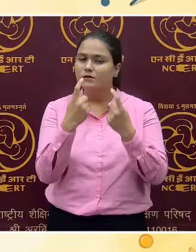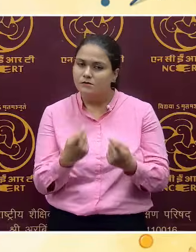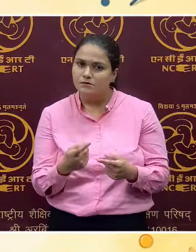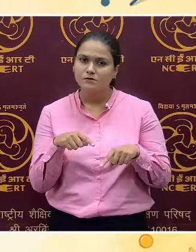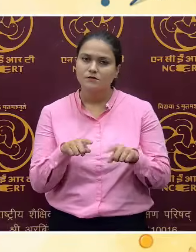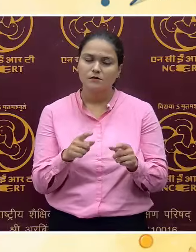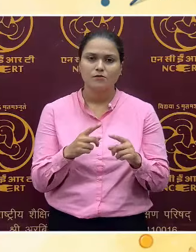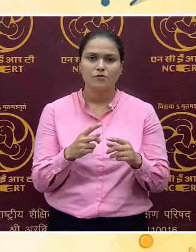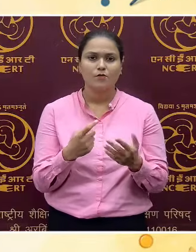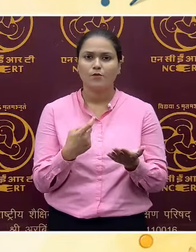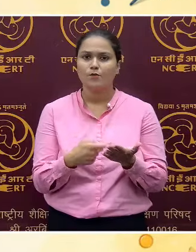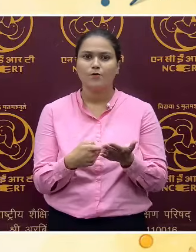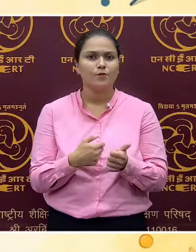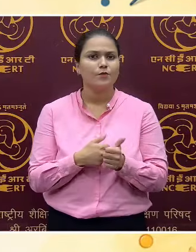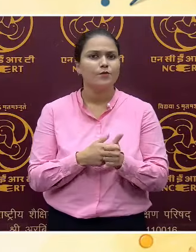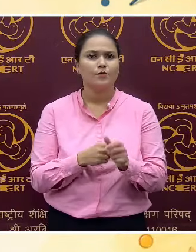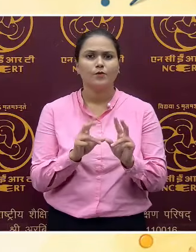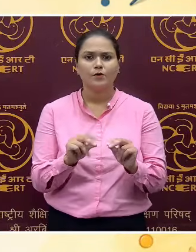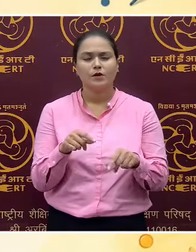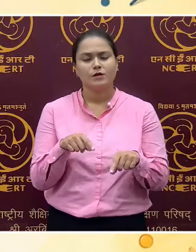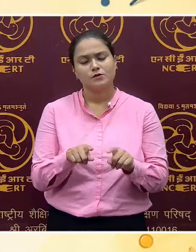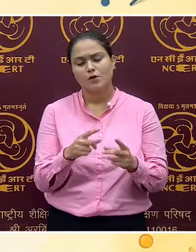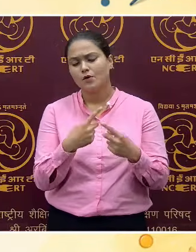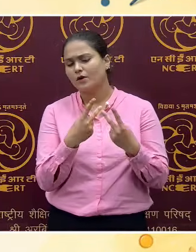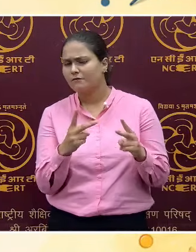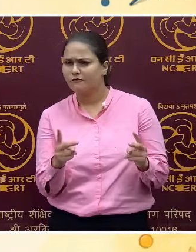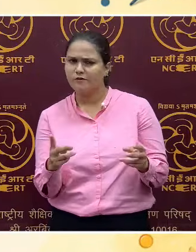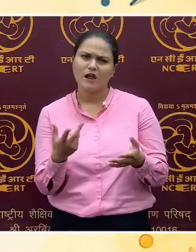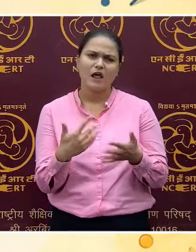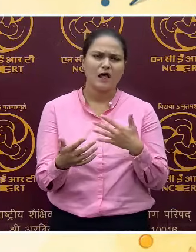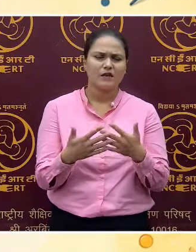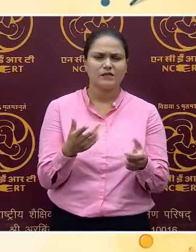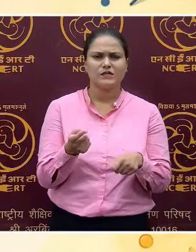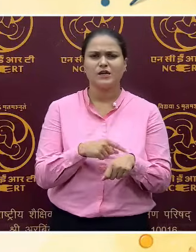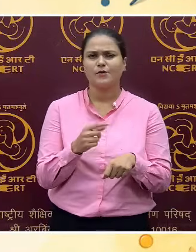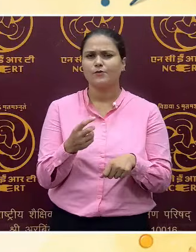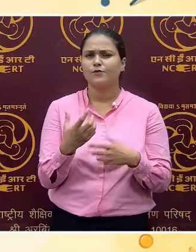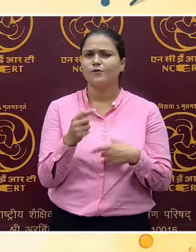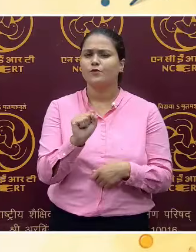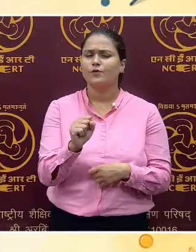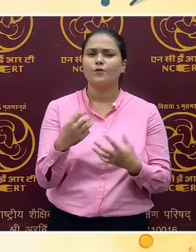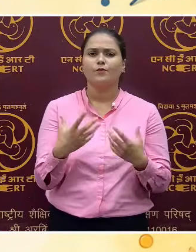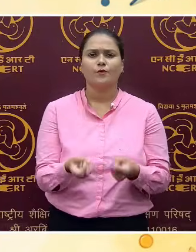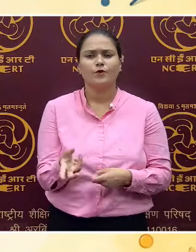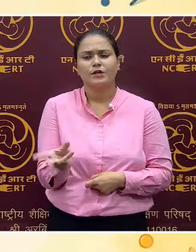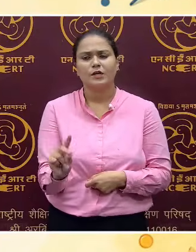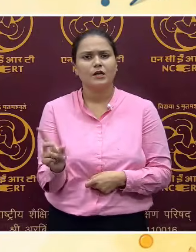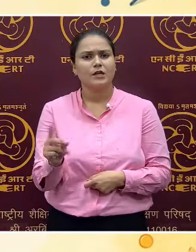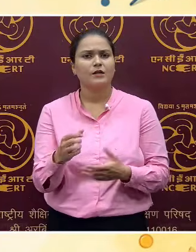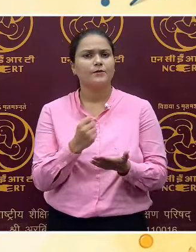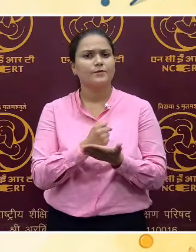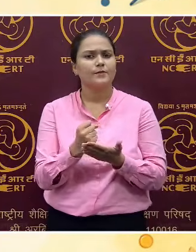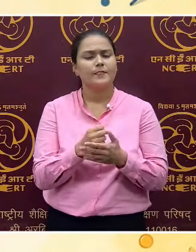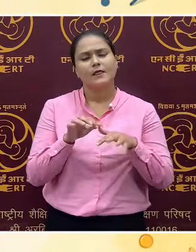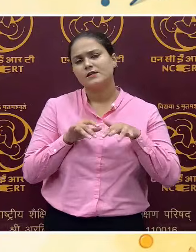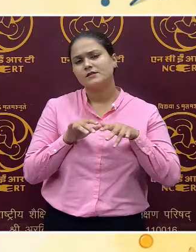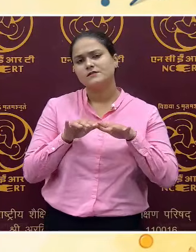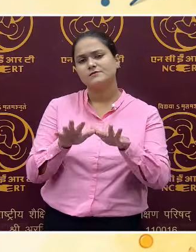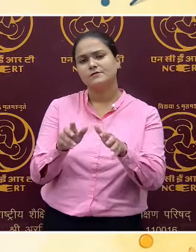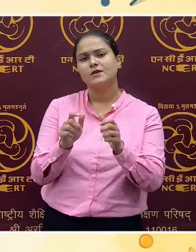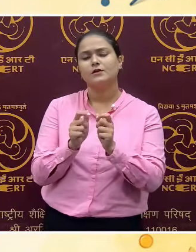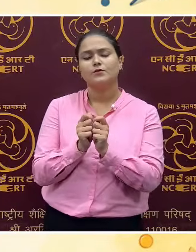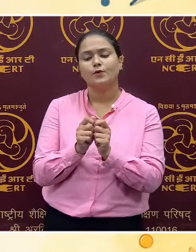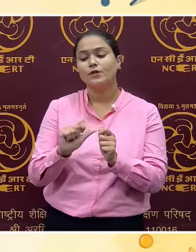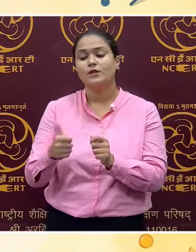are no restrictions. You can attempt it multiple times, as much as you want, and you can also spread the message and inform